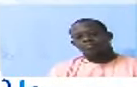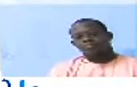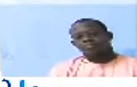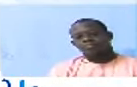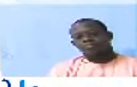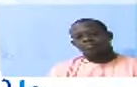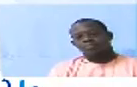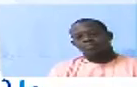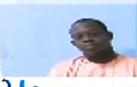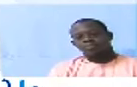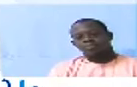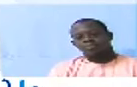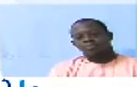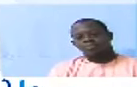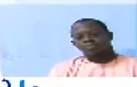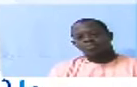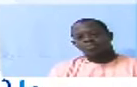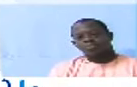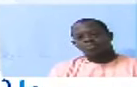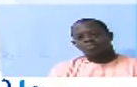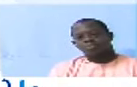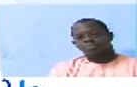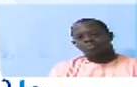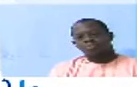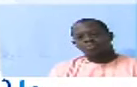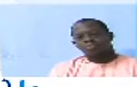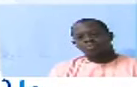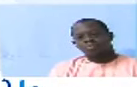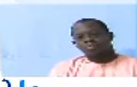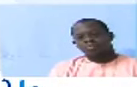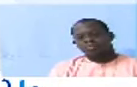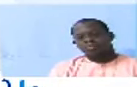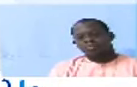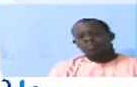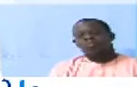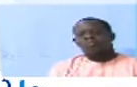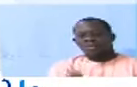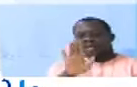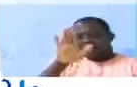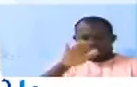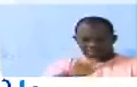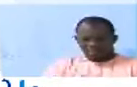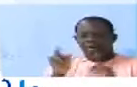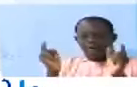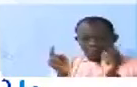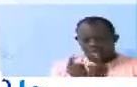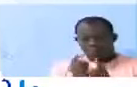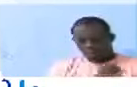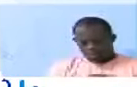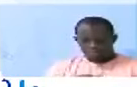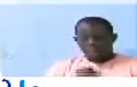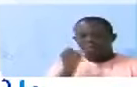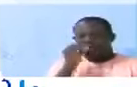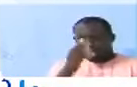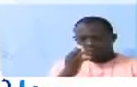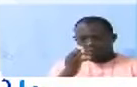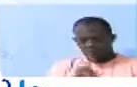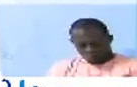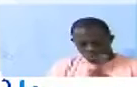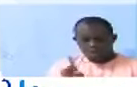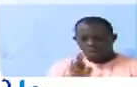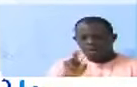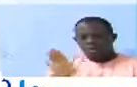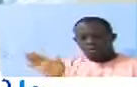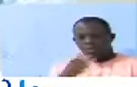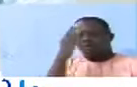na dam urna ne ko sañim bi da kitio la le. Well, later on they came back and said we are going to court.